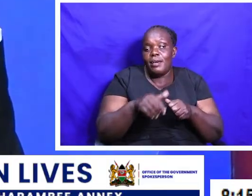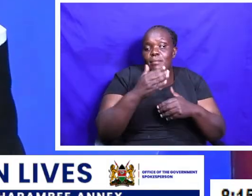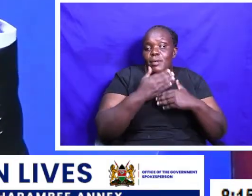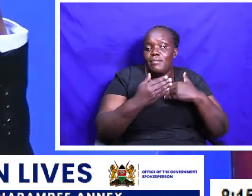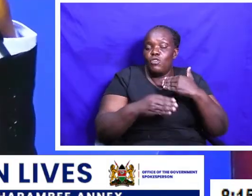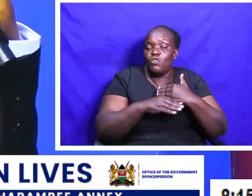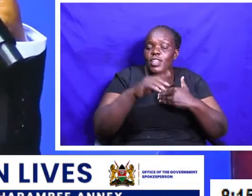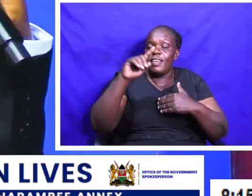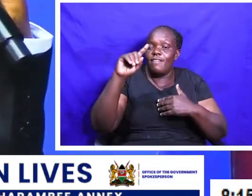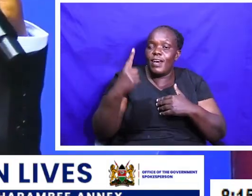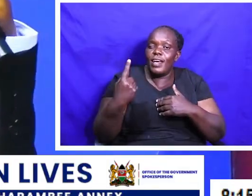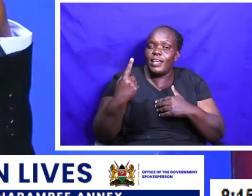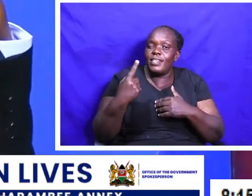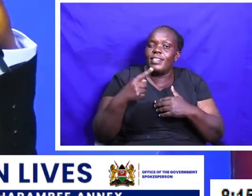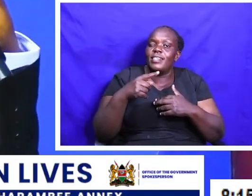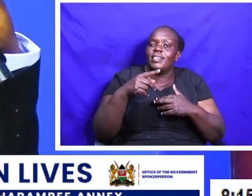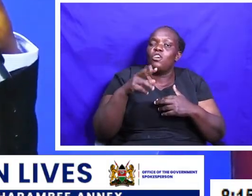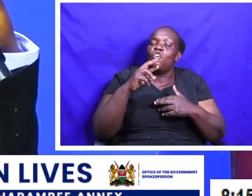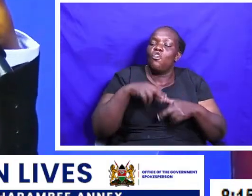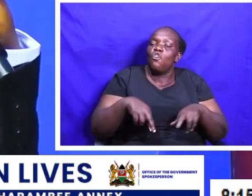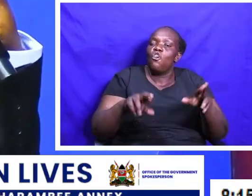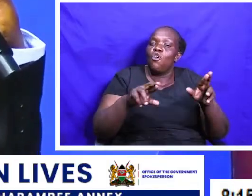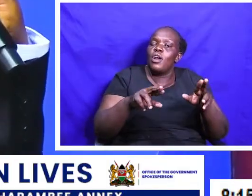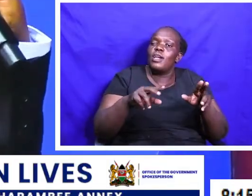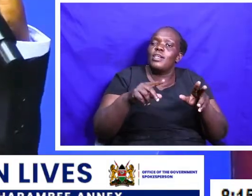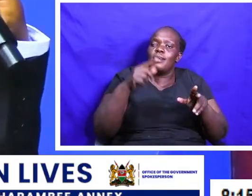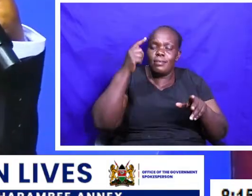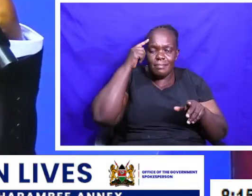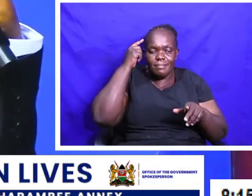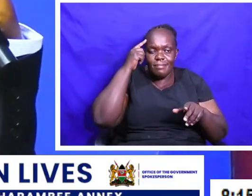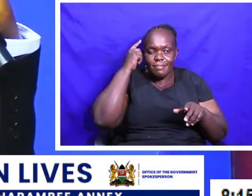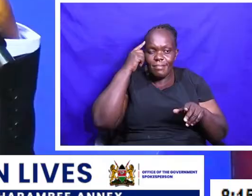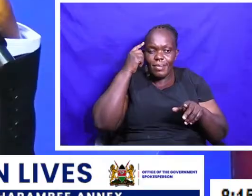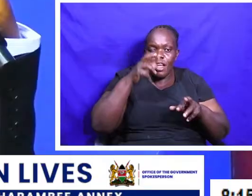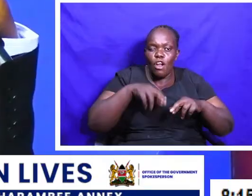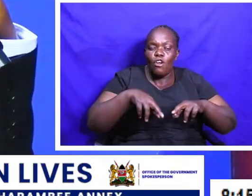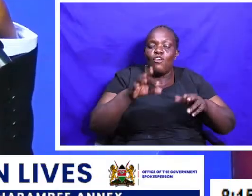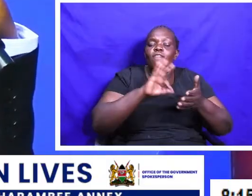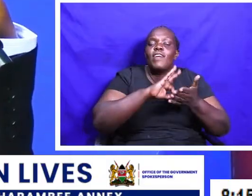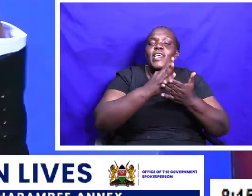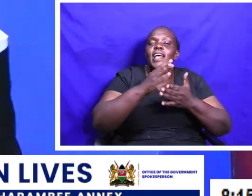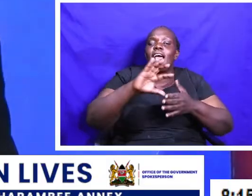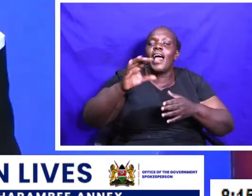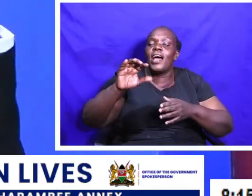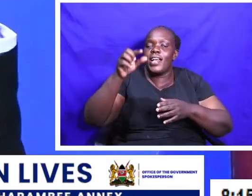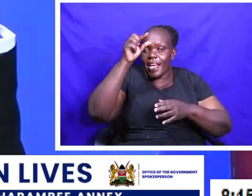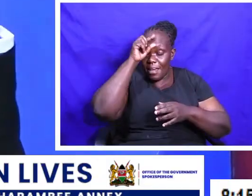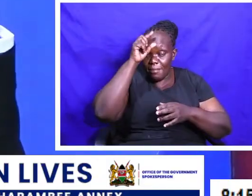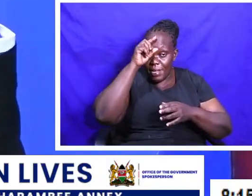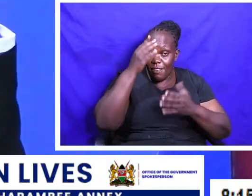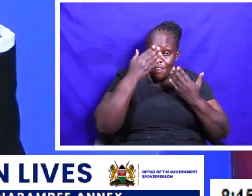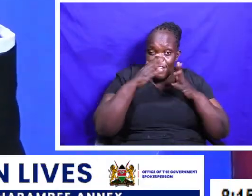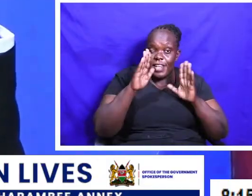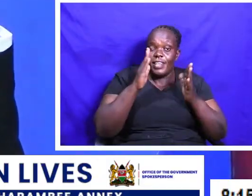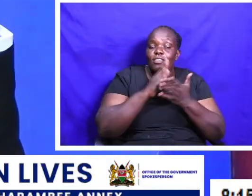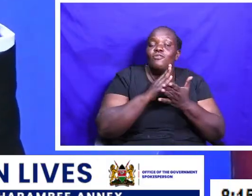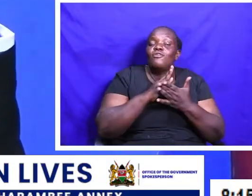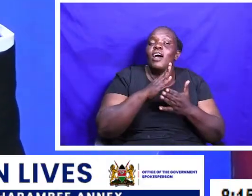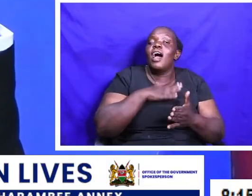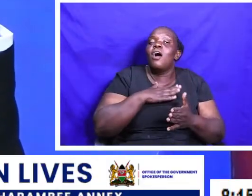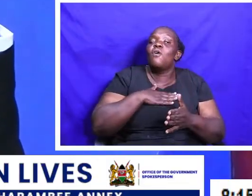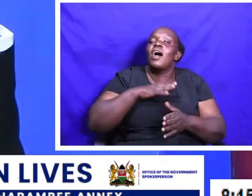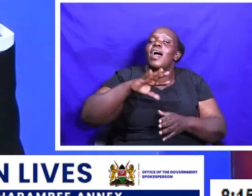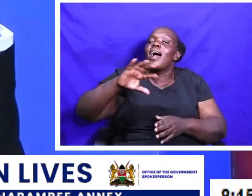I built the first tarmac road, actually funded by the county government. Because in